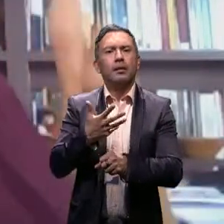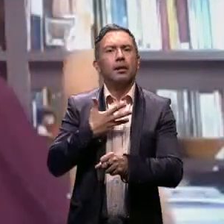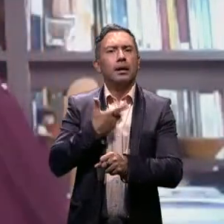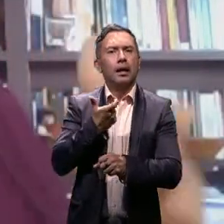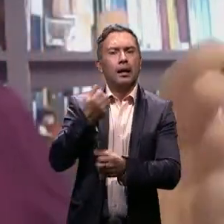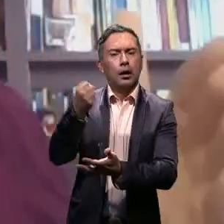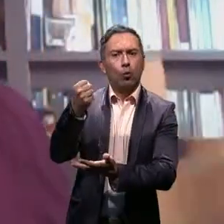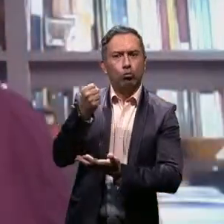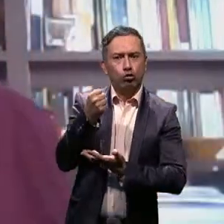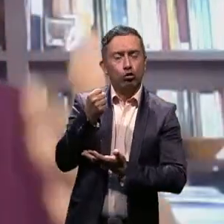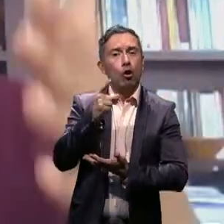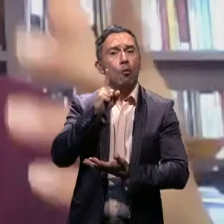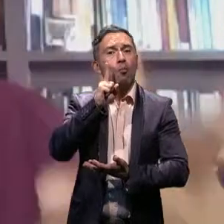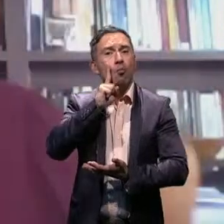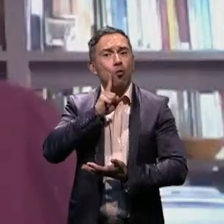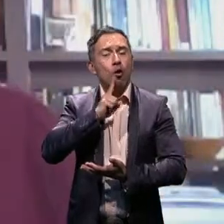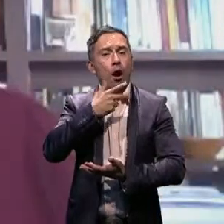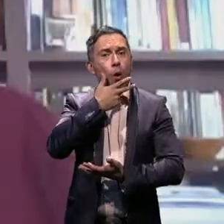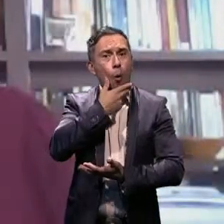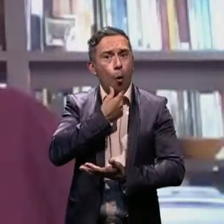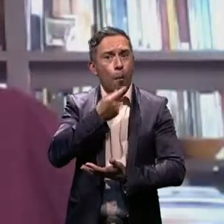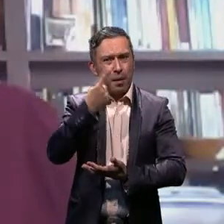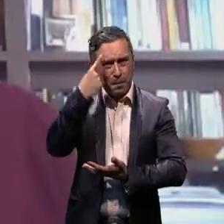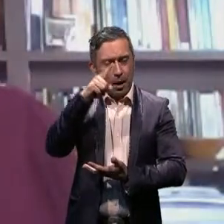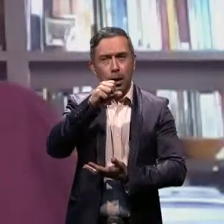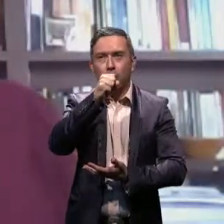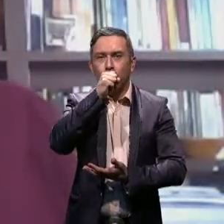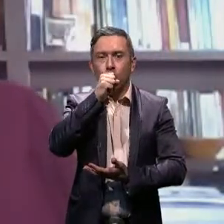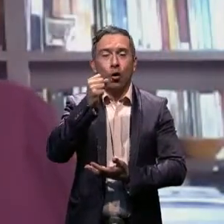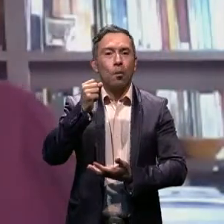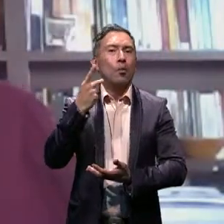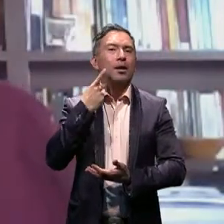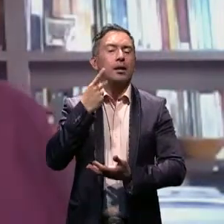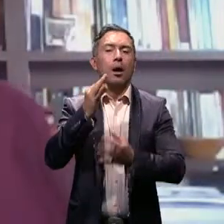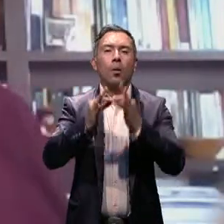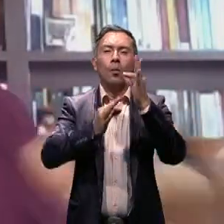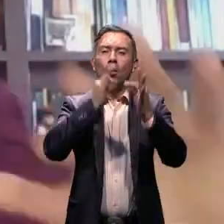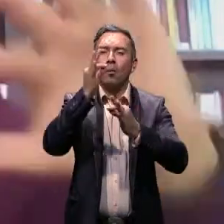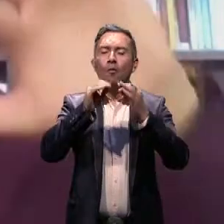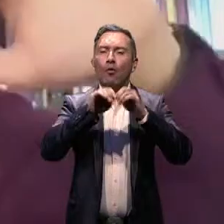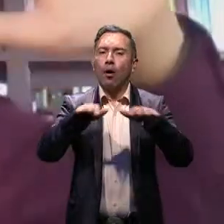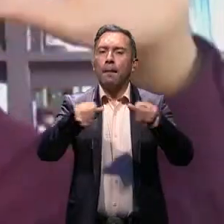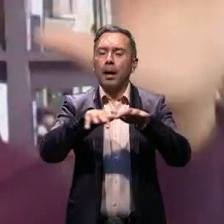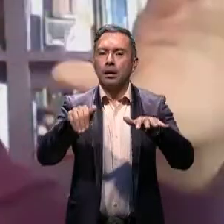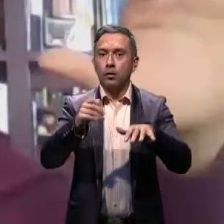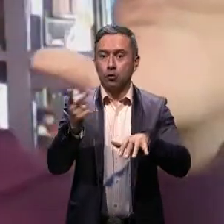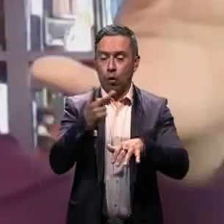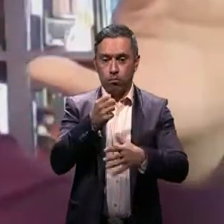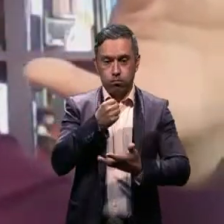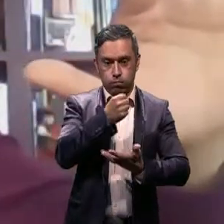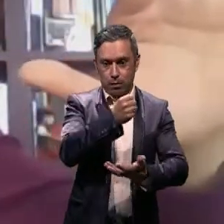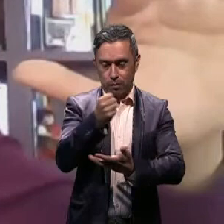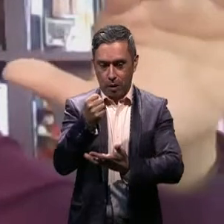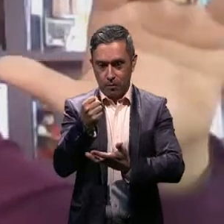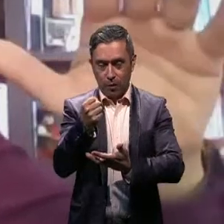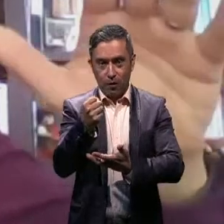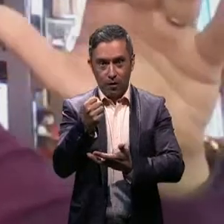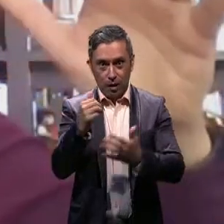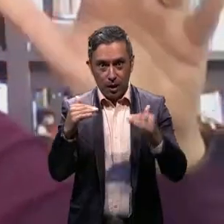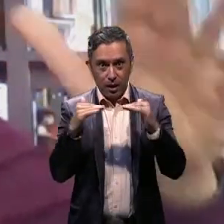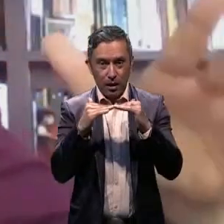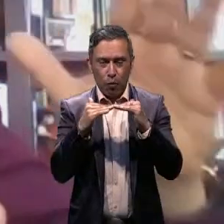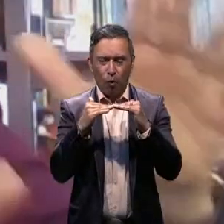that the resources that men and women have through the campaigns are egalitarian,